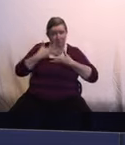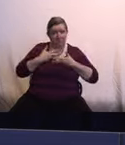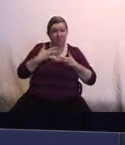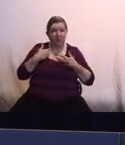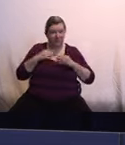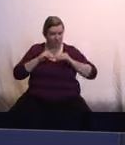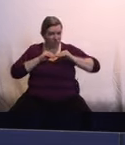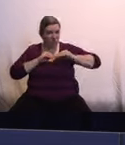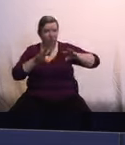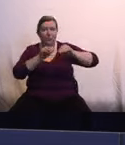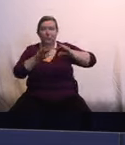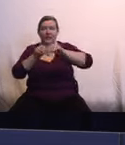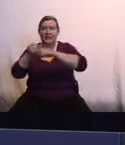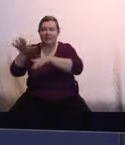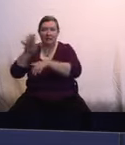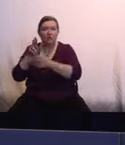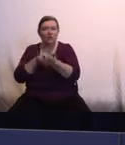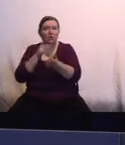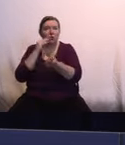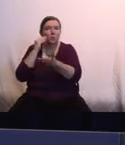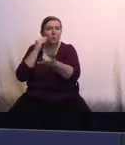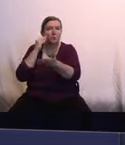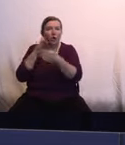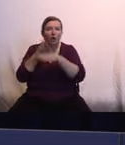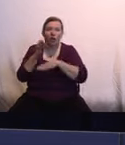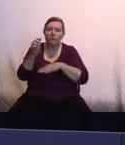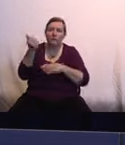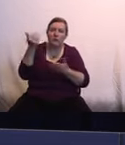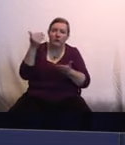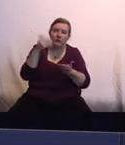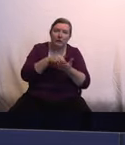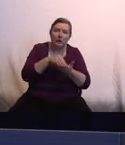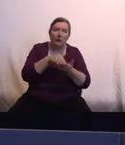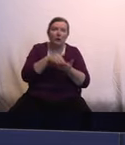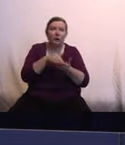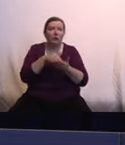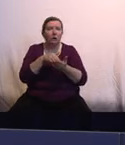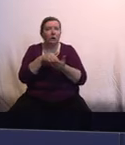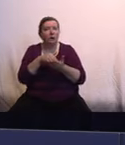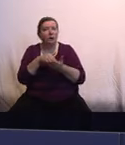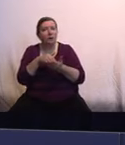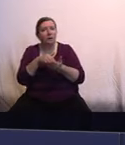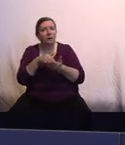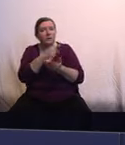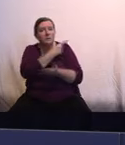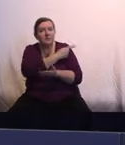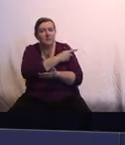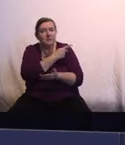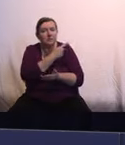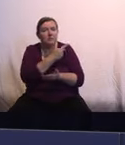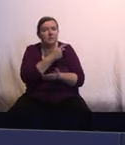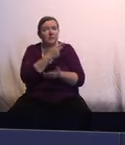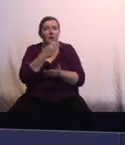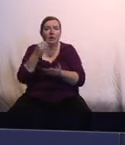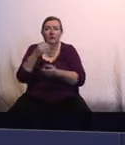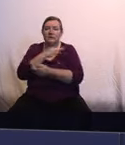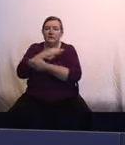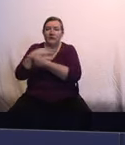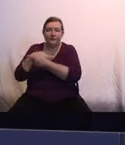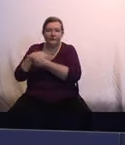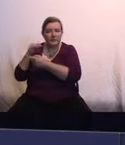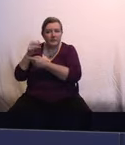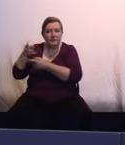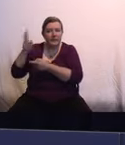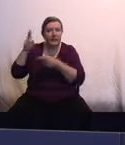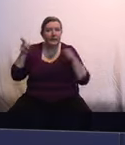10,500 resident cases and 12,800 cases among their staff.